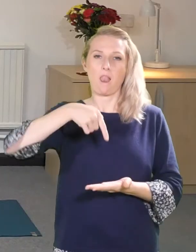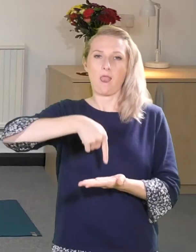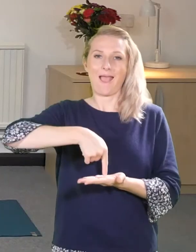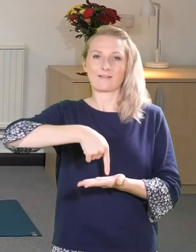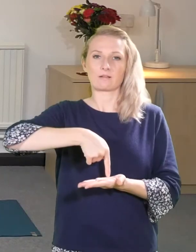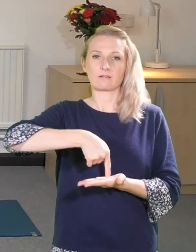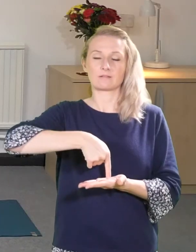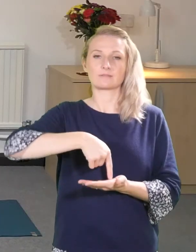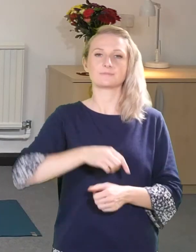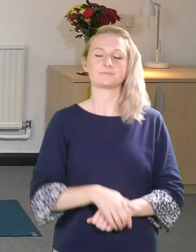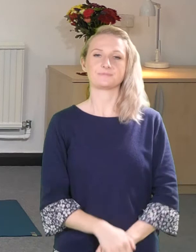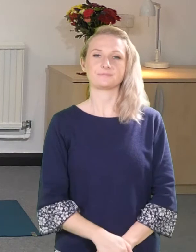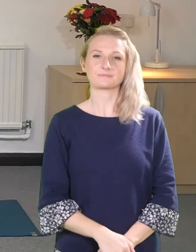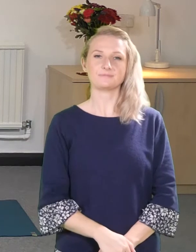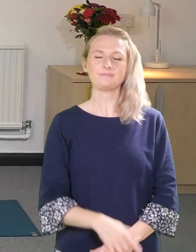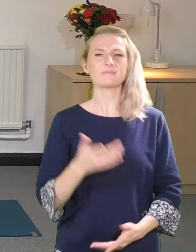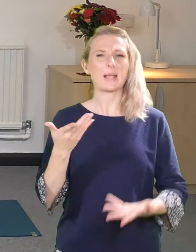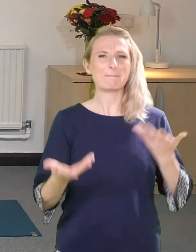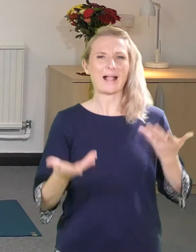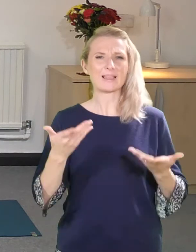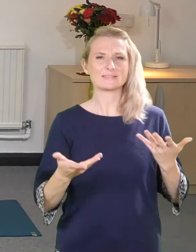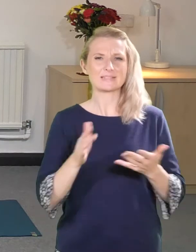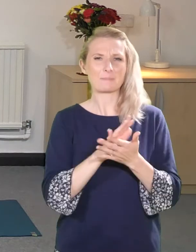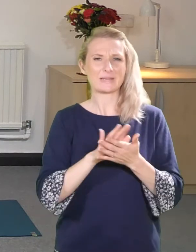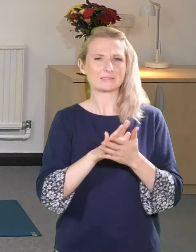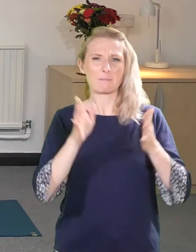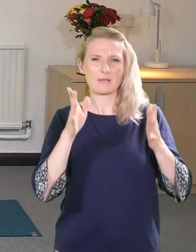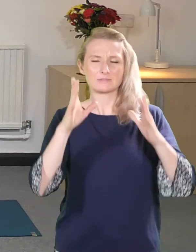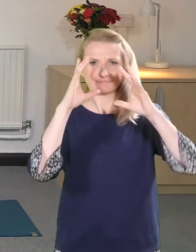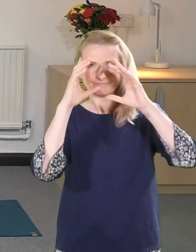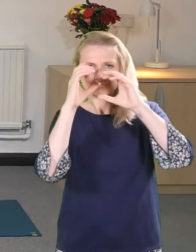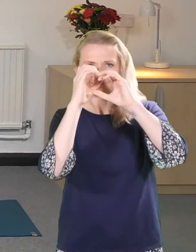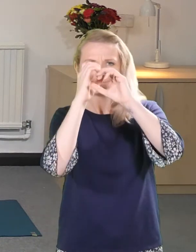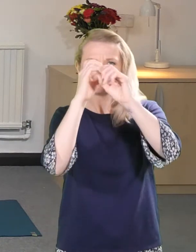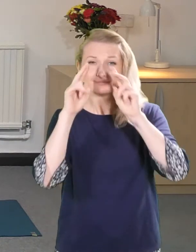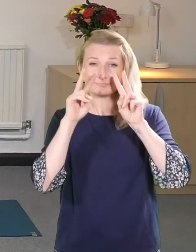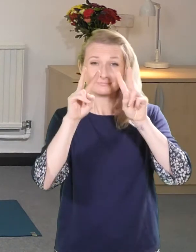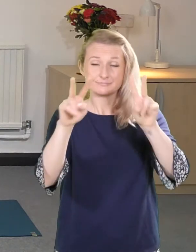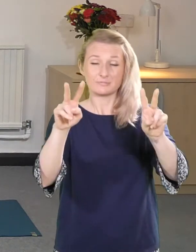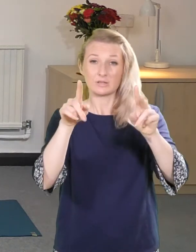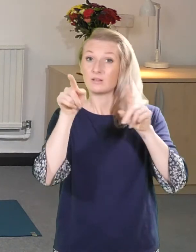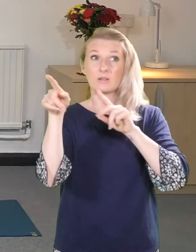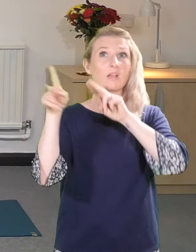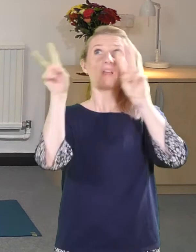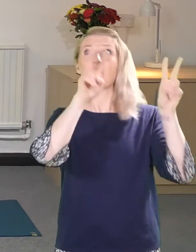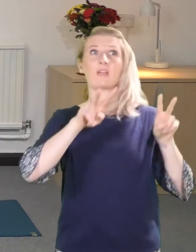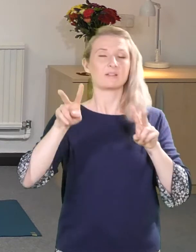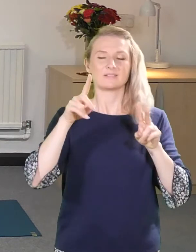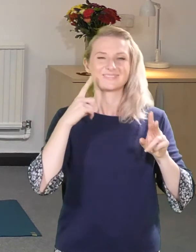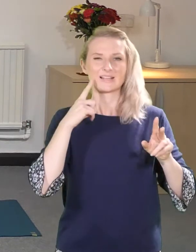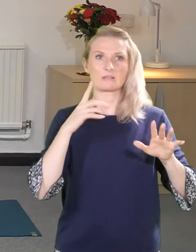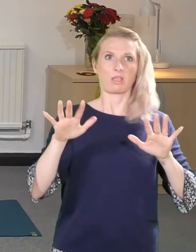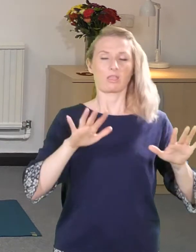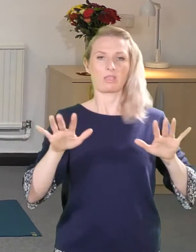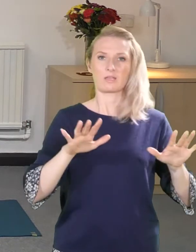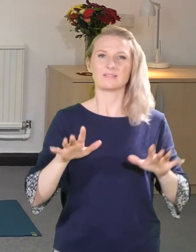So when you are balancing, it is really important to keep your gaze steady. If you're looking around, it's really easy to wobble. It's easy